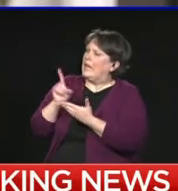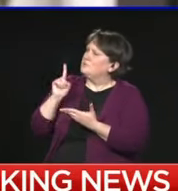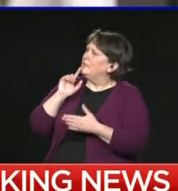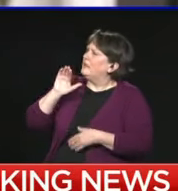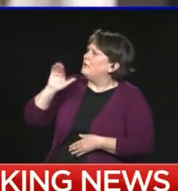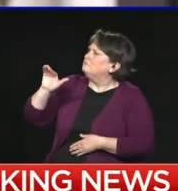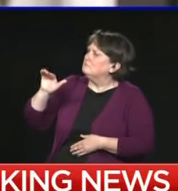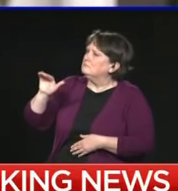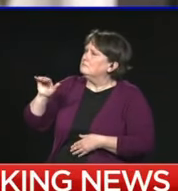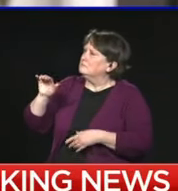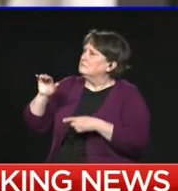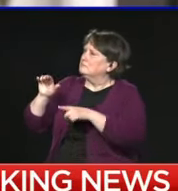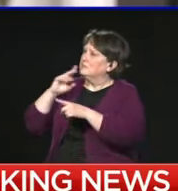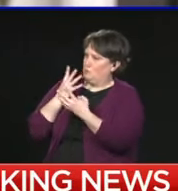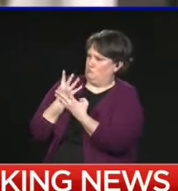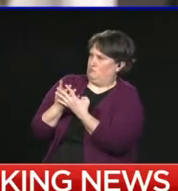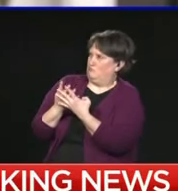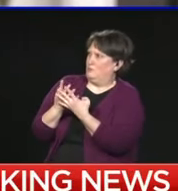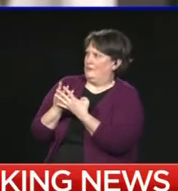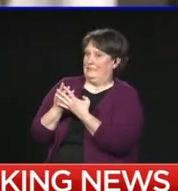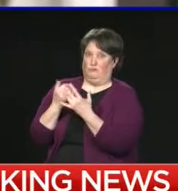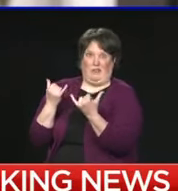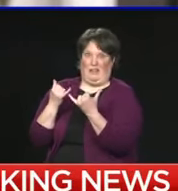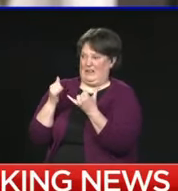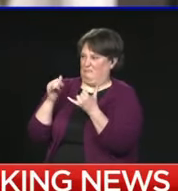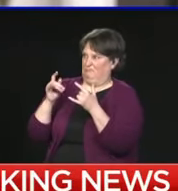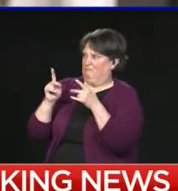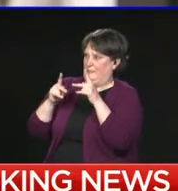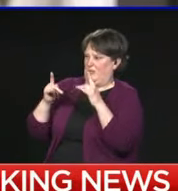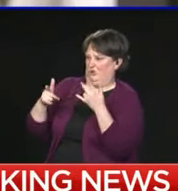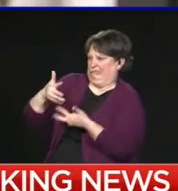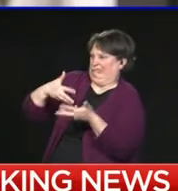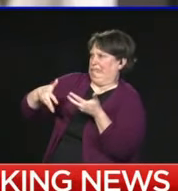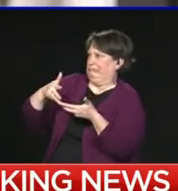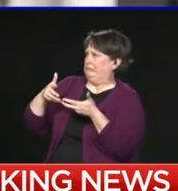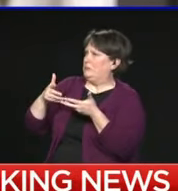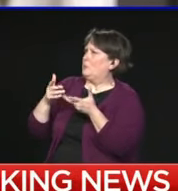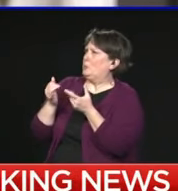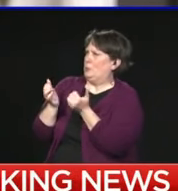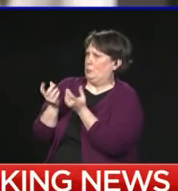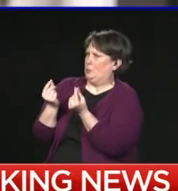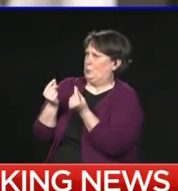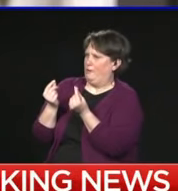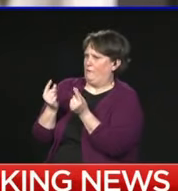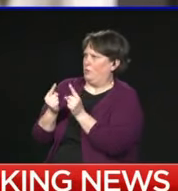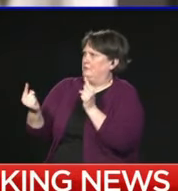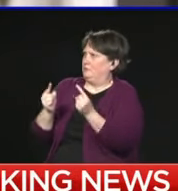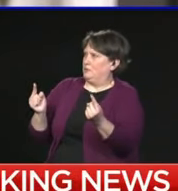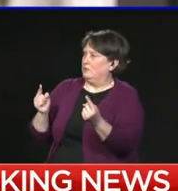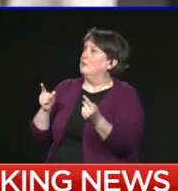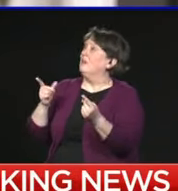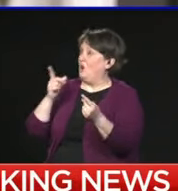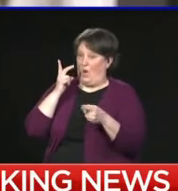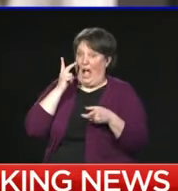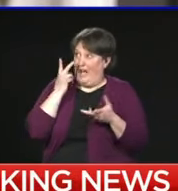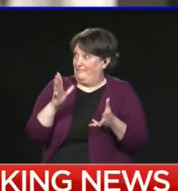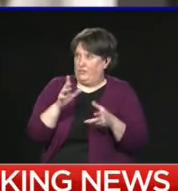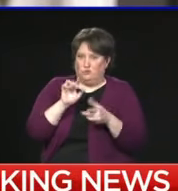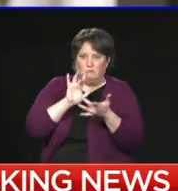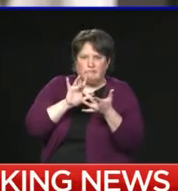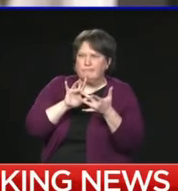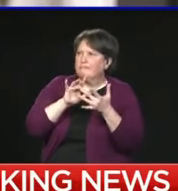about the possibility of reducing the prison population to help combat a potential spread of COVID-19. Since then, I've heard from prisoners, inmates,